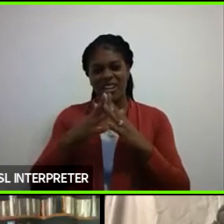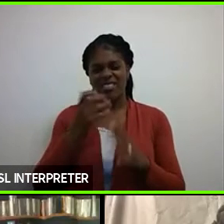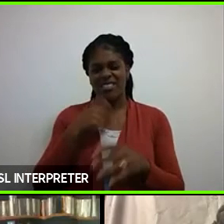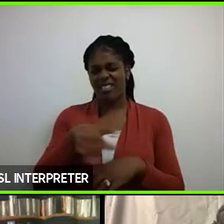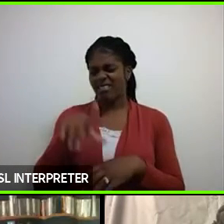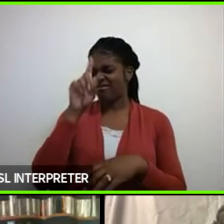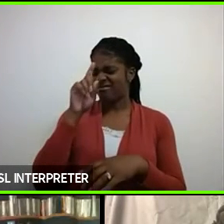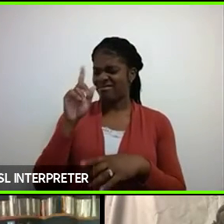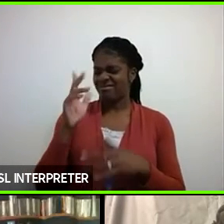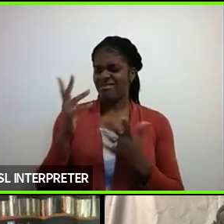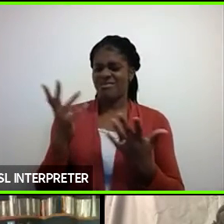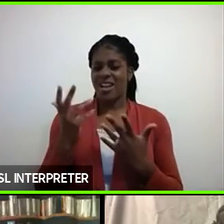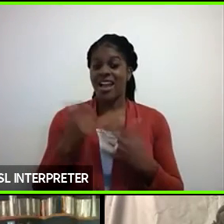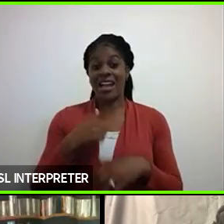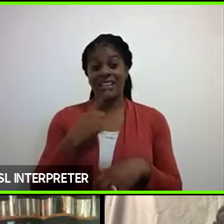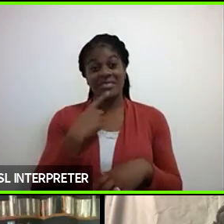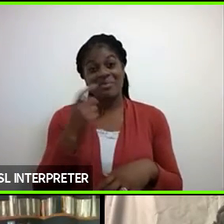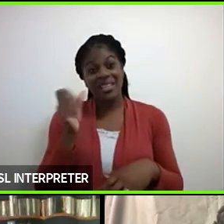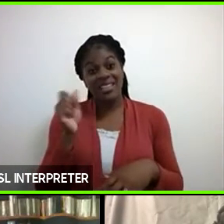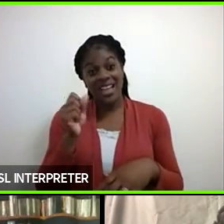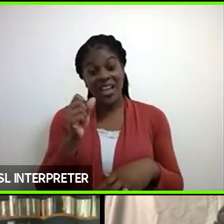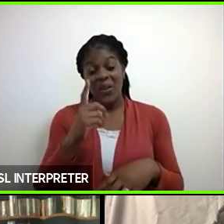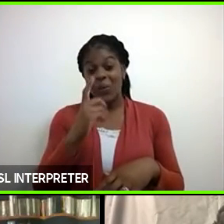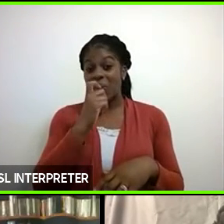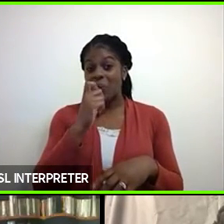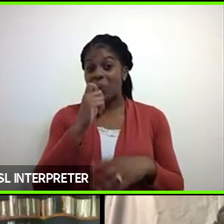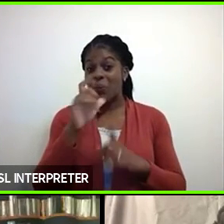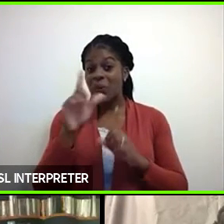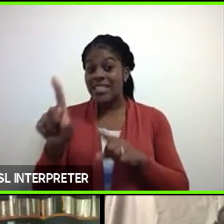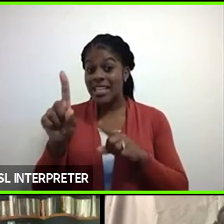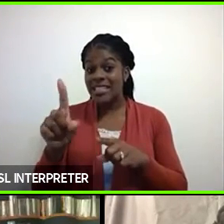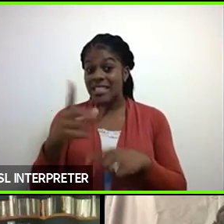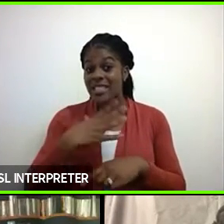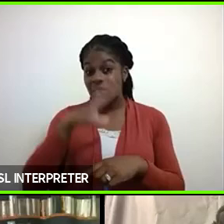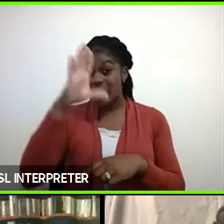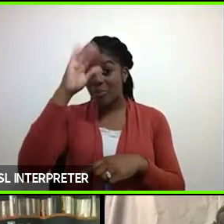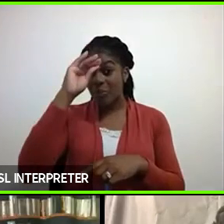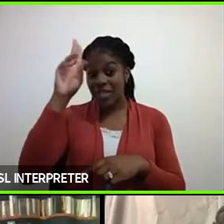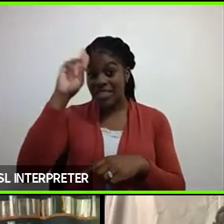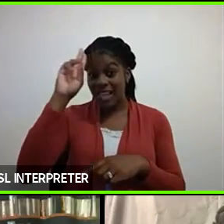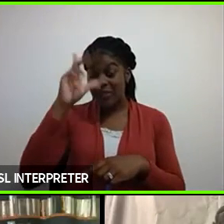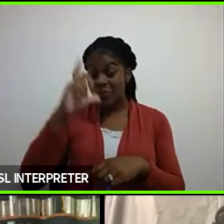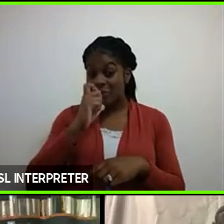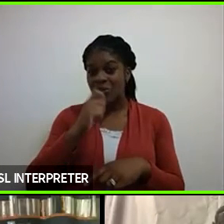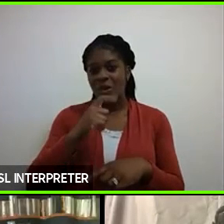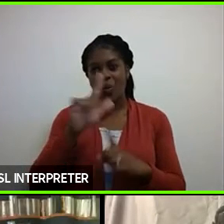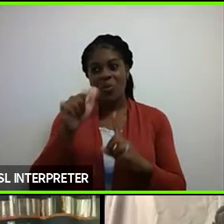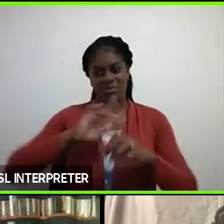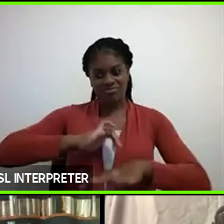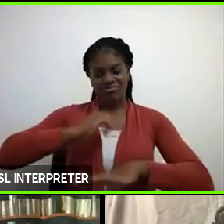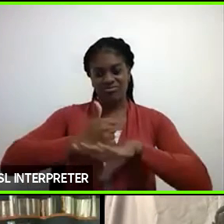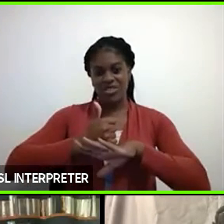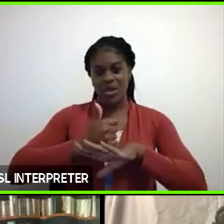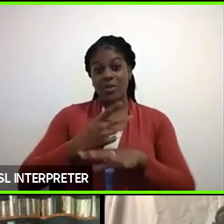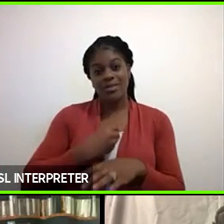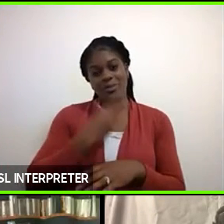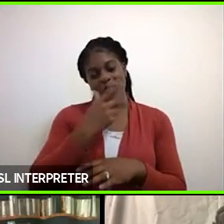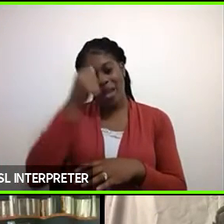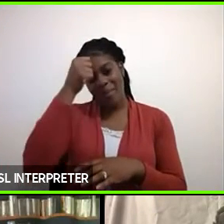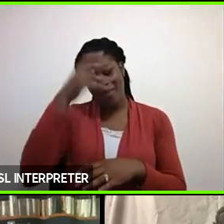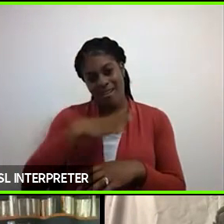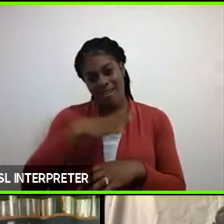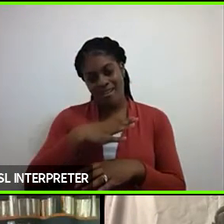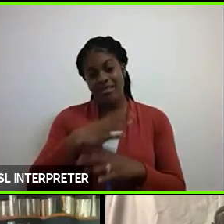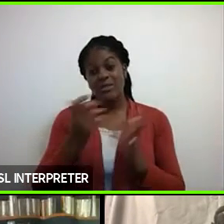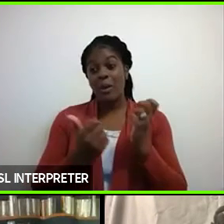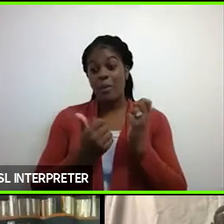wait, what? And I'm like, so who attends the Boy Scouts, you know? And especially when it was created, it was white males. And so many of